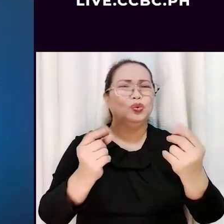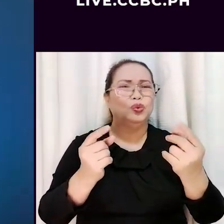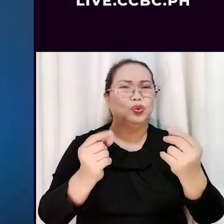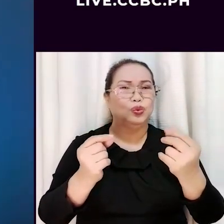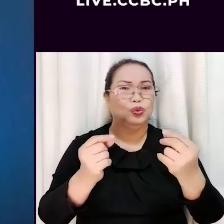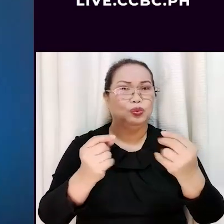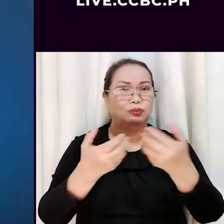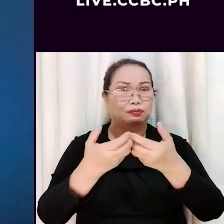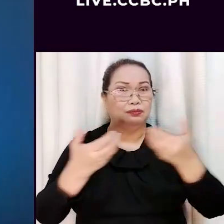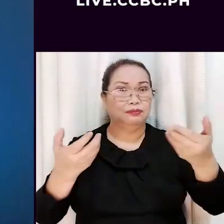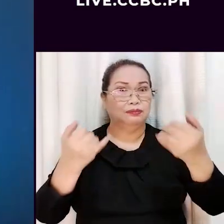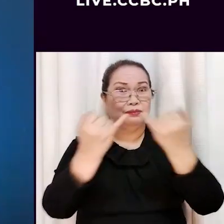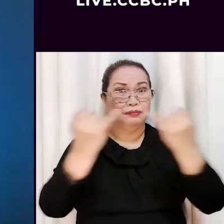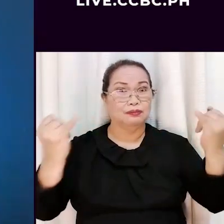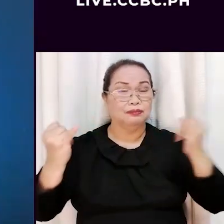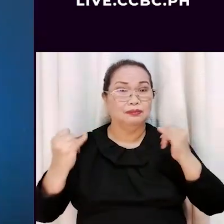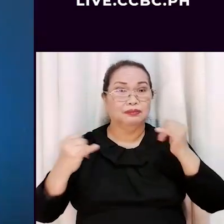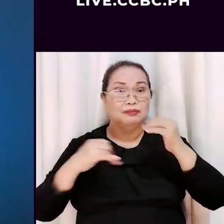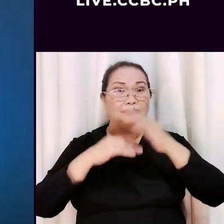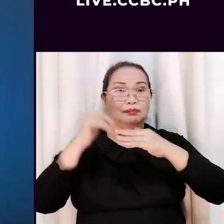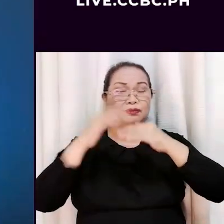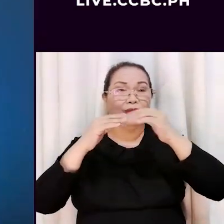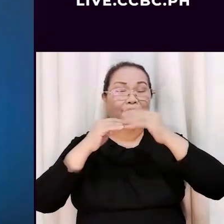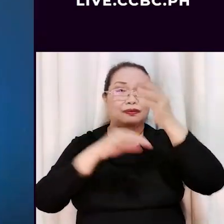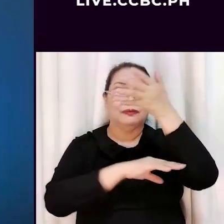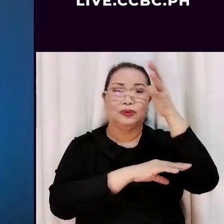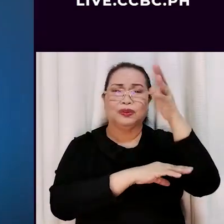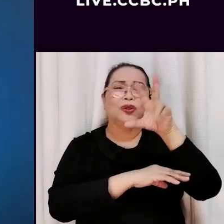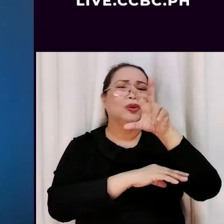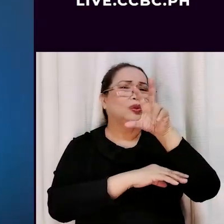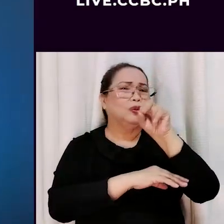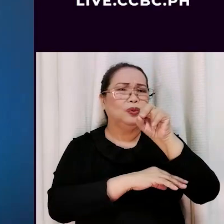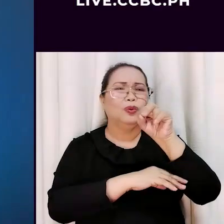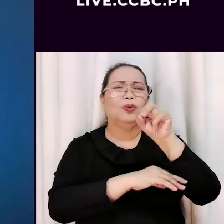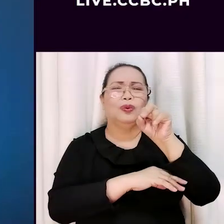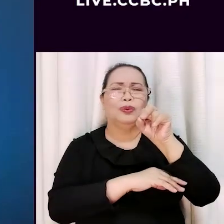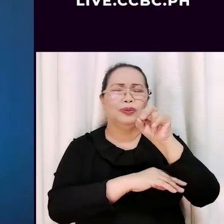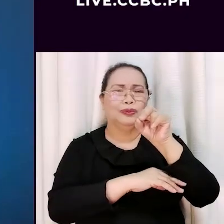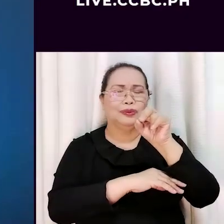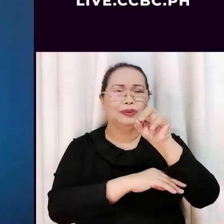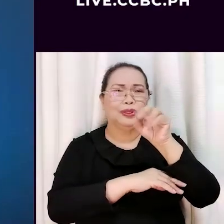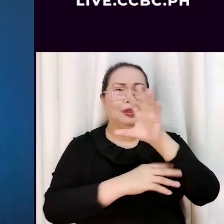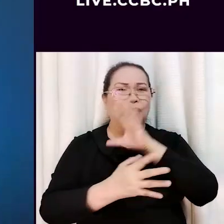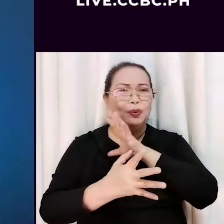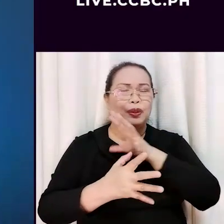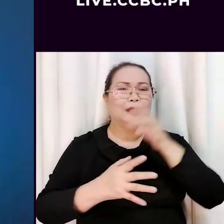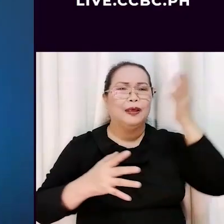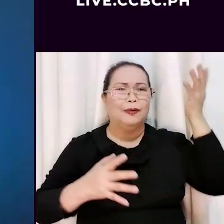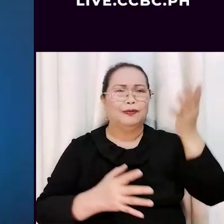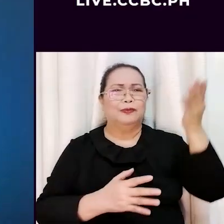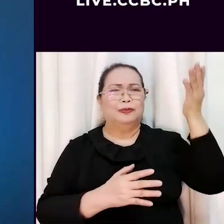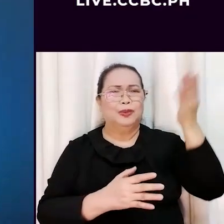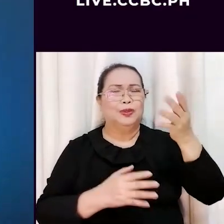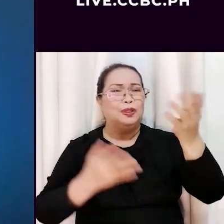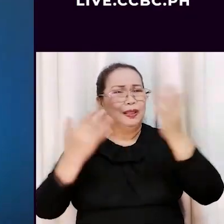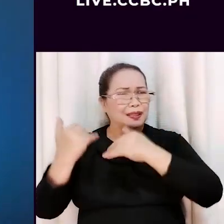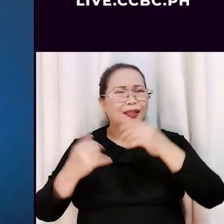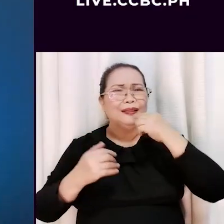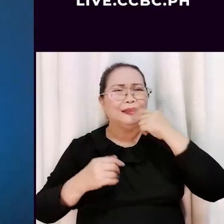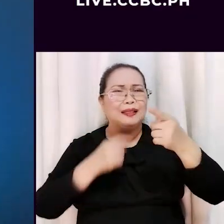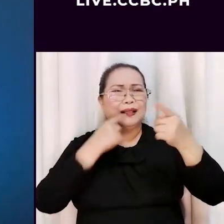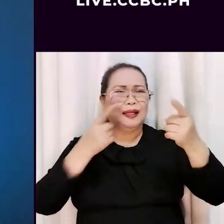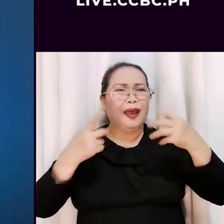isolate themselves in the forest and build the ark? No, they were preaching. They were showing by their lives and telling